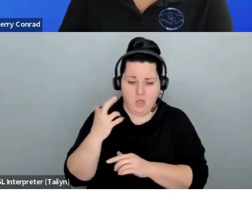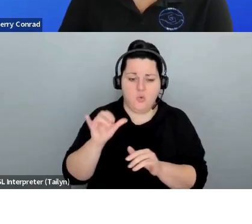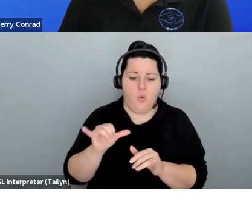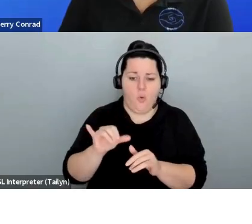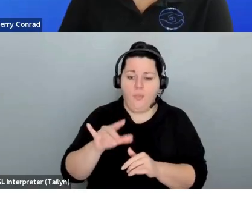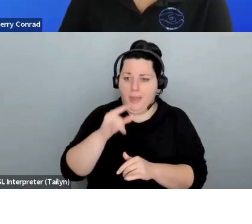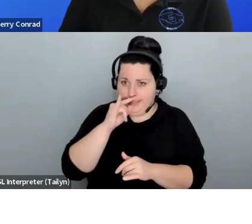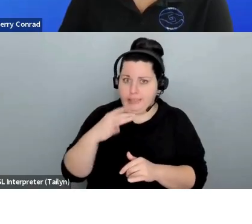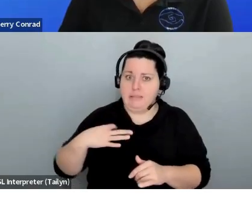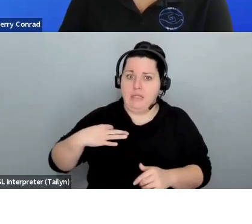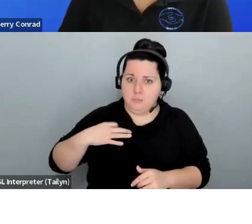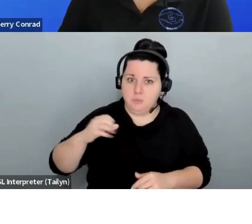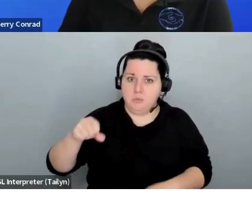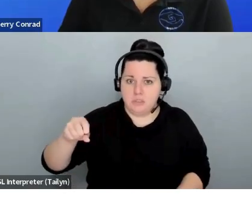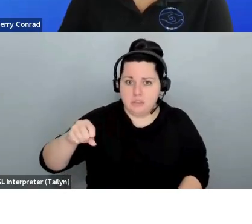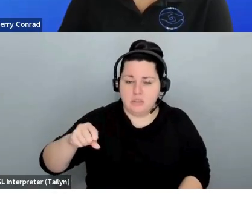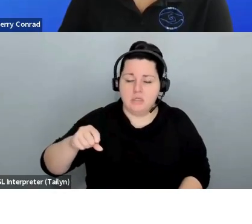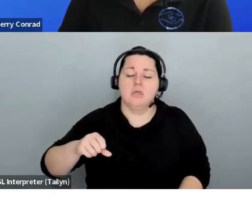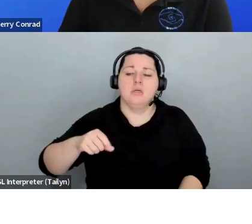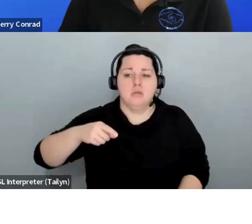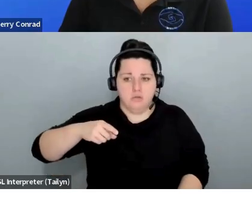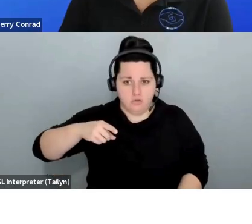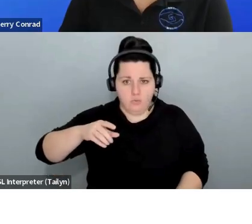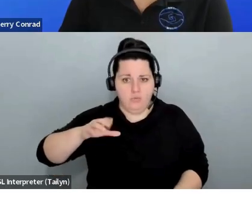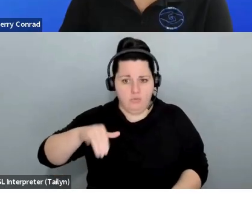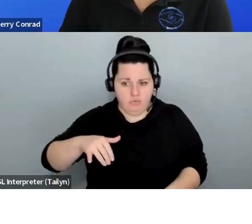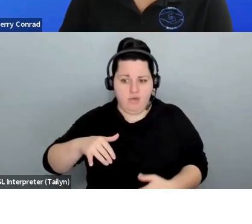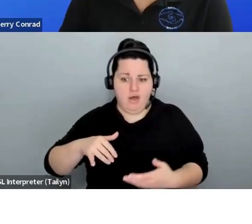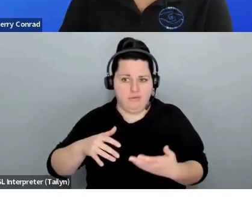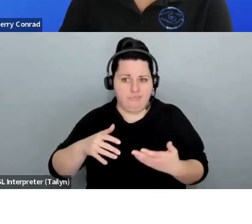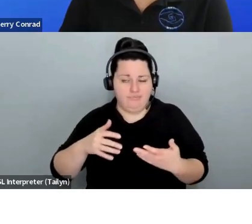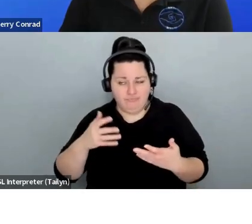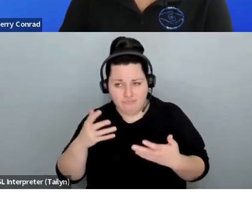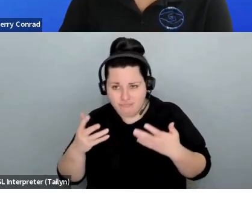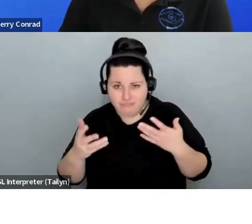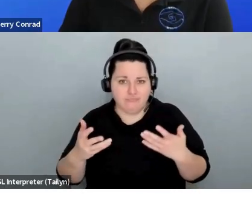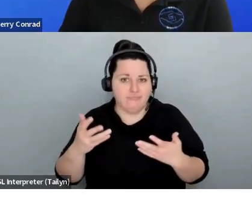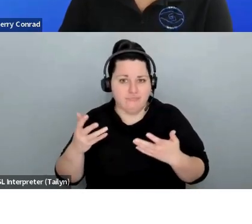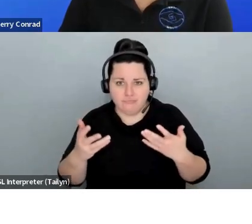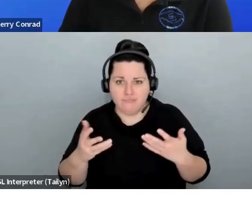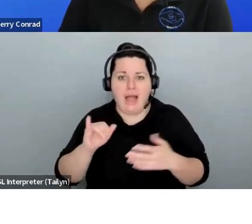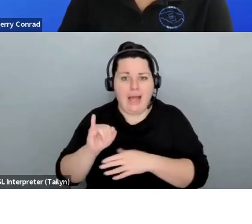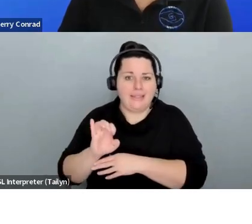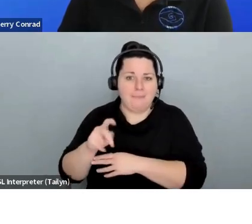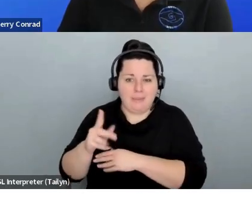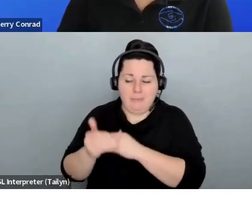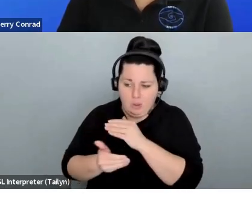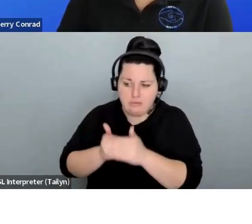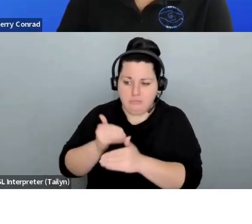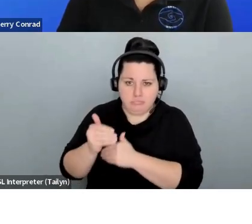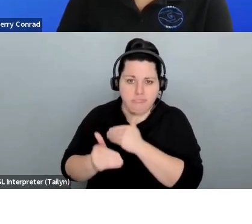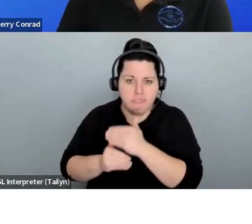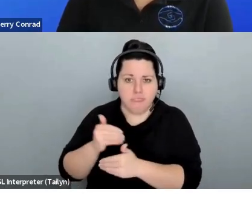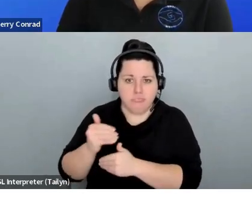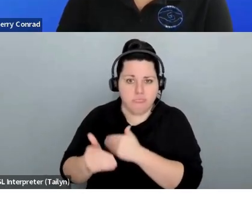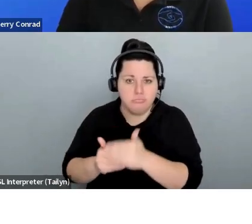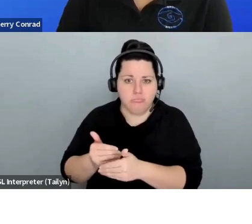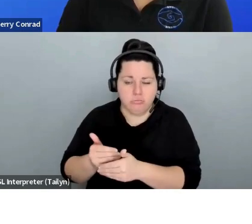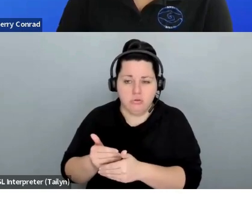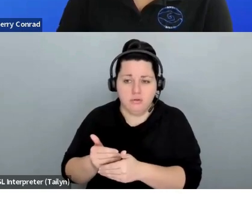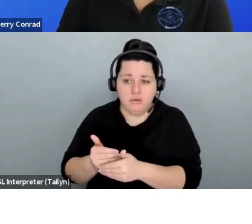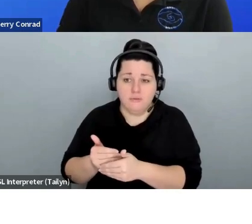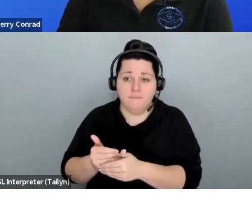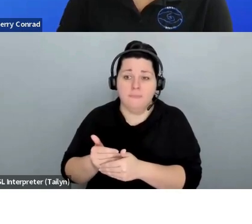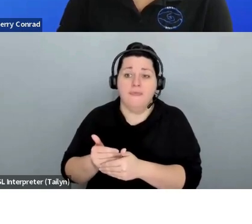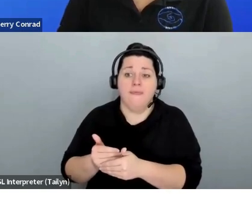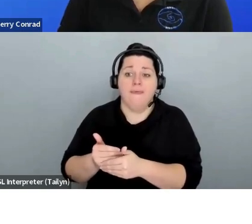and they go through that visual, they go through the IEP process. Once that